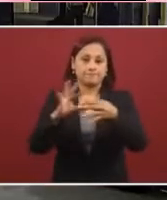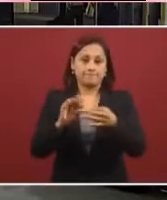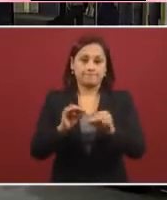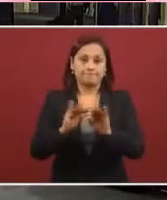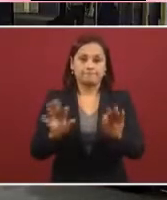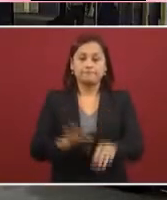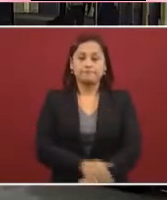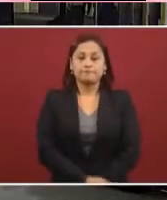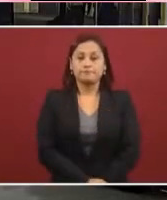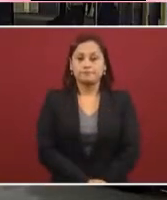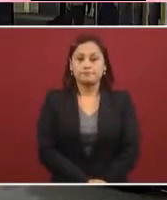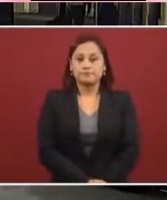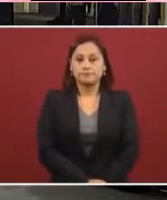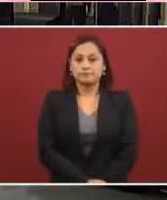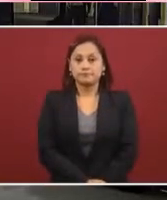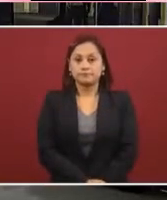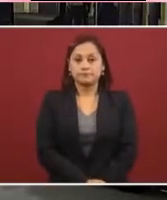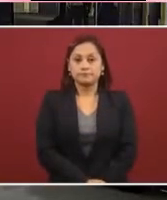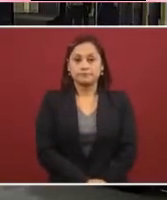U.S.